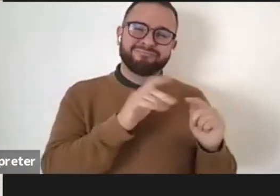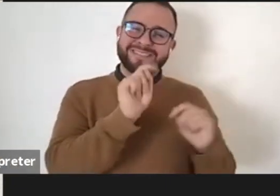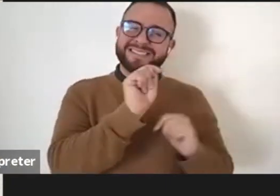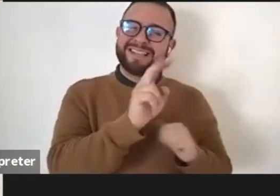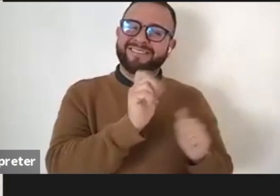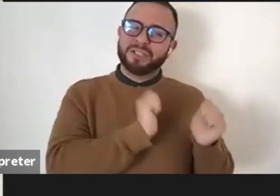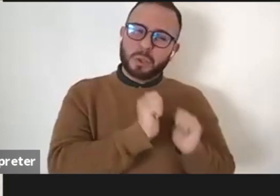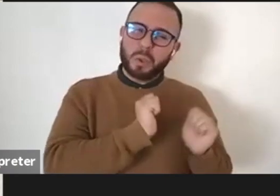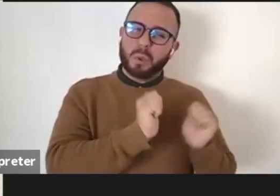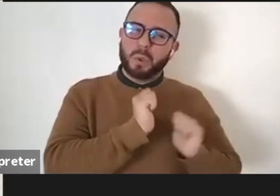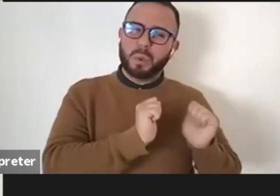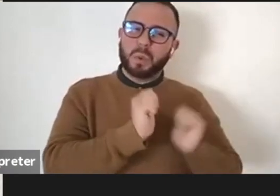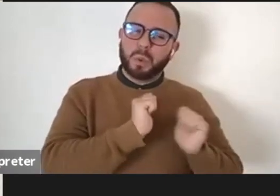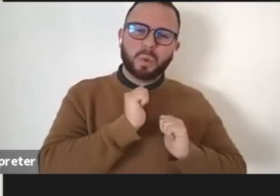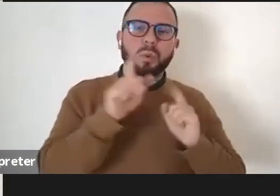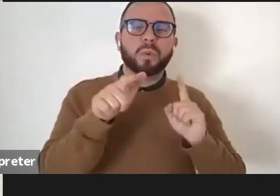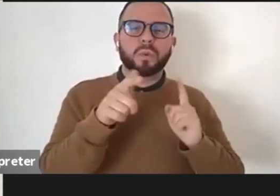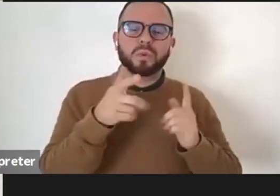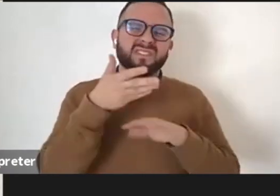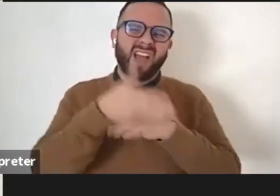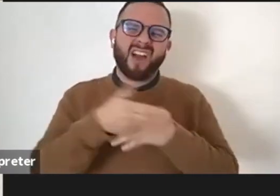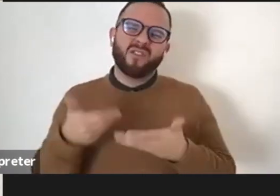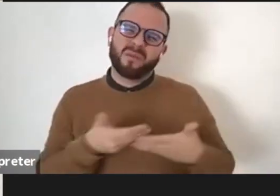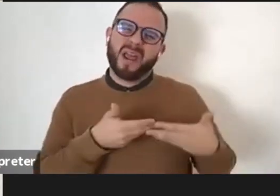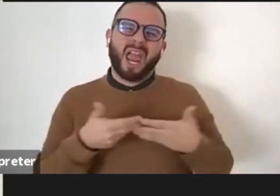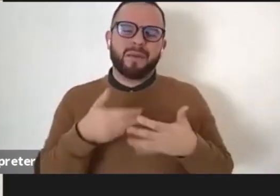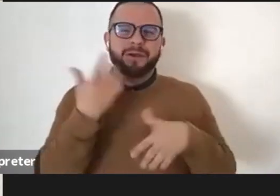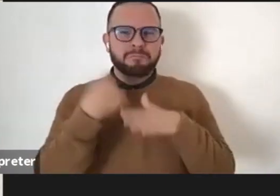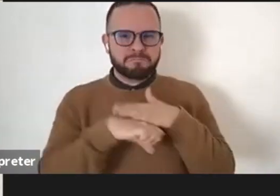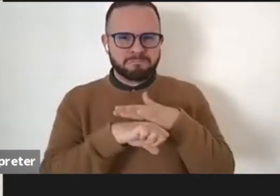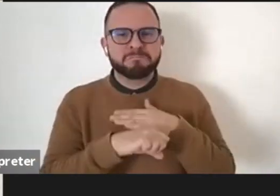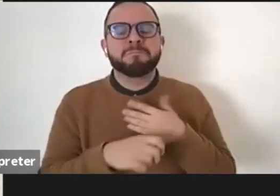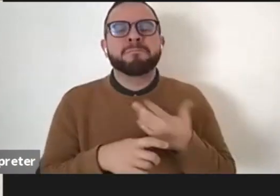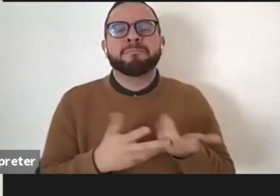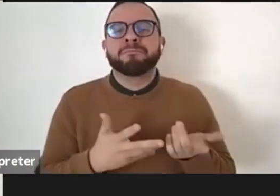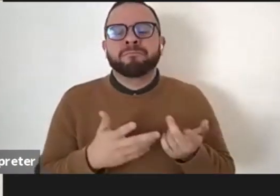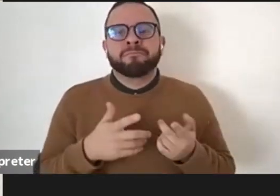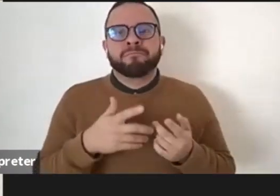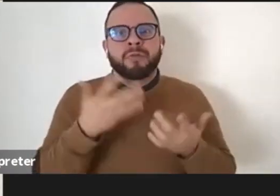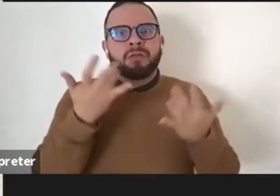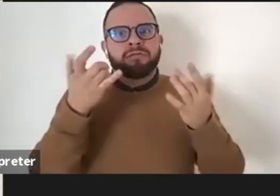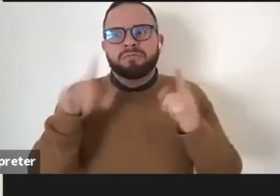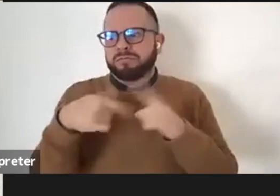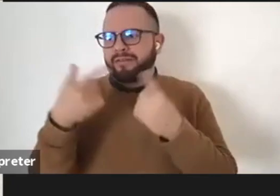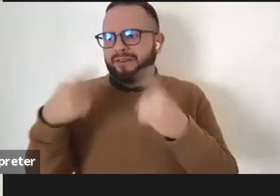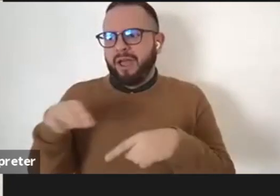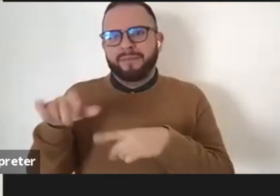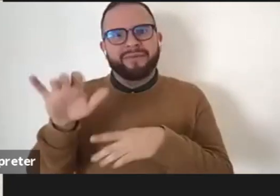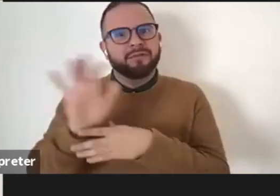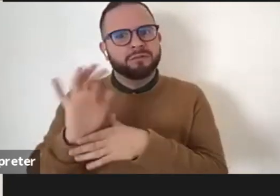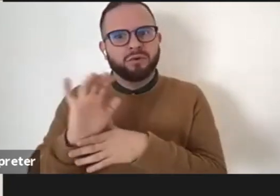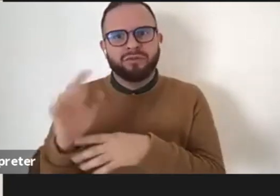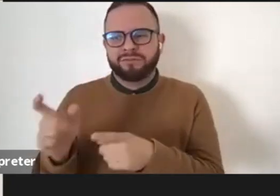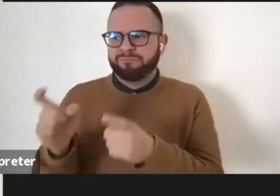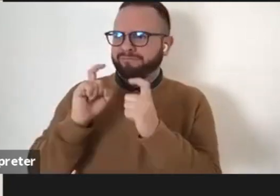having a baby, and this was a very serious role that I could actually really